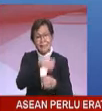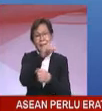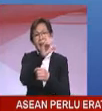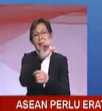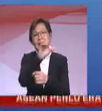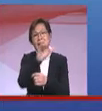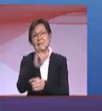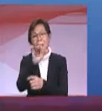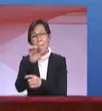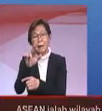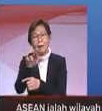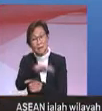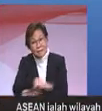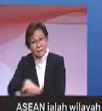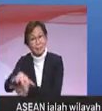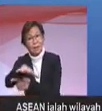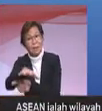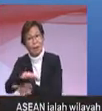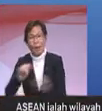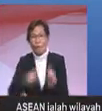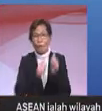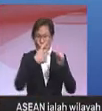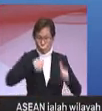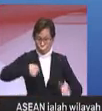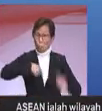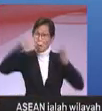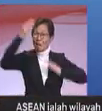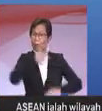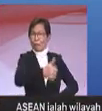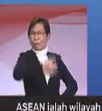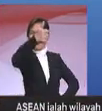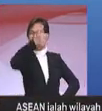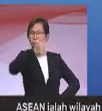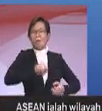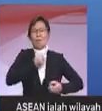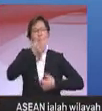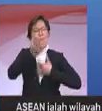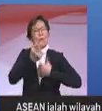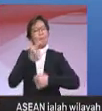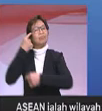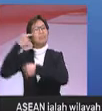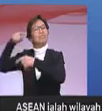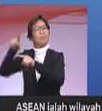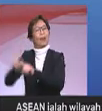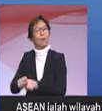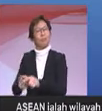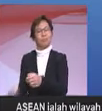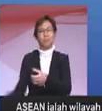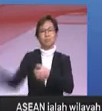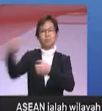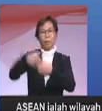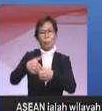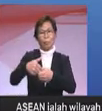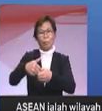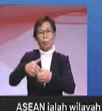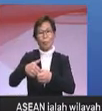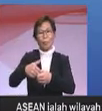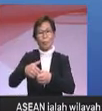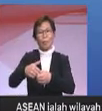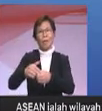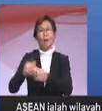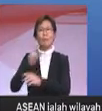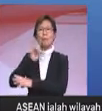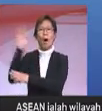We are the first region that has expressed agreement to subscribe in principle to the